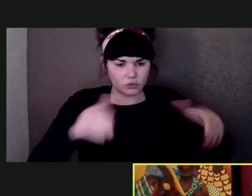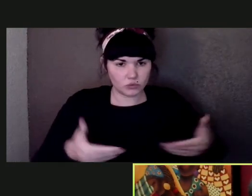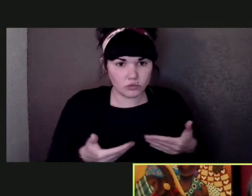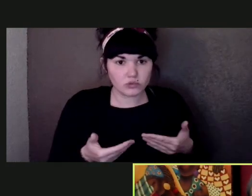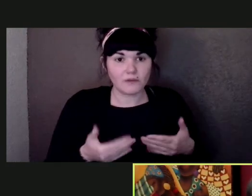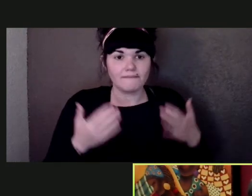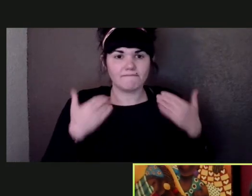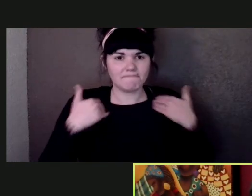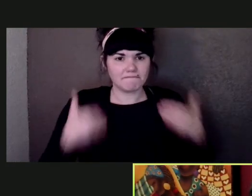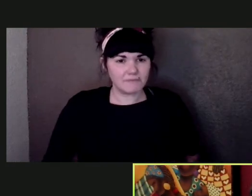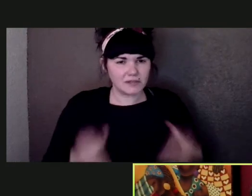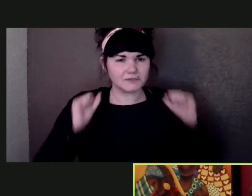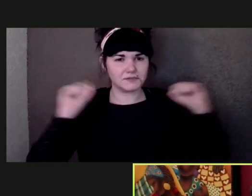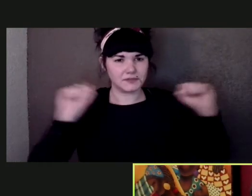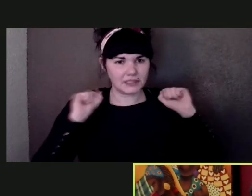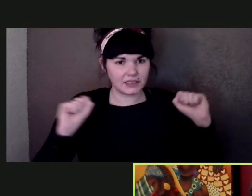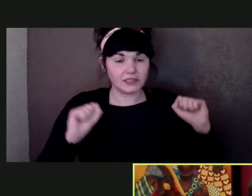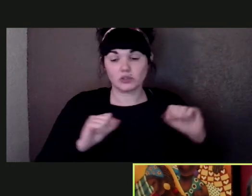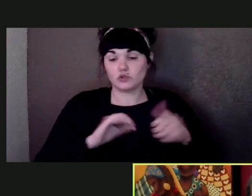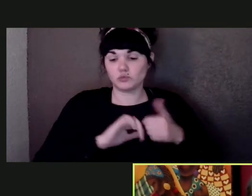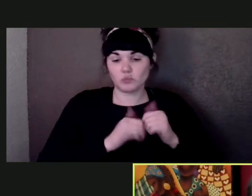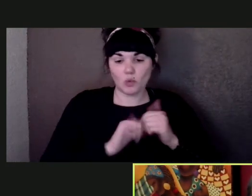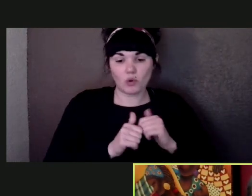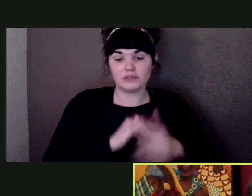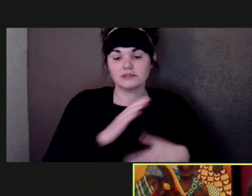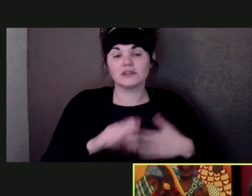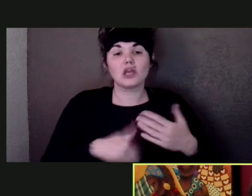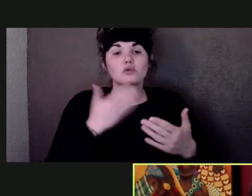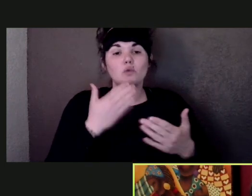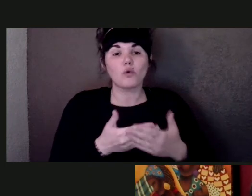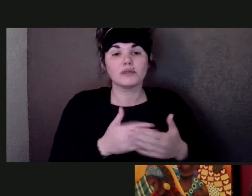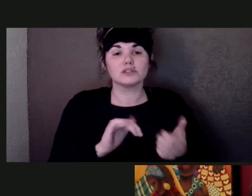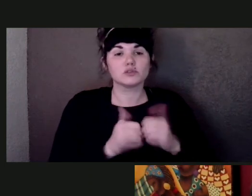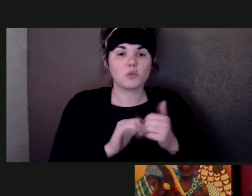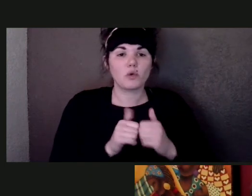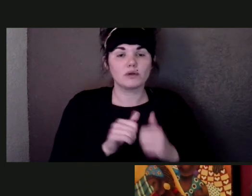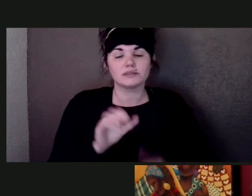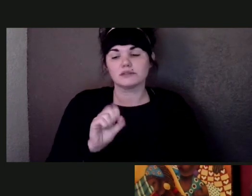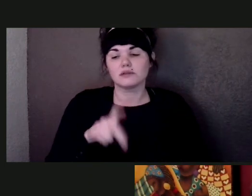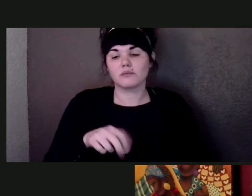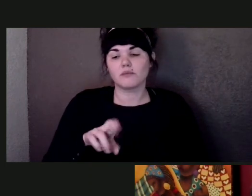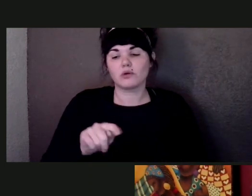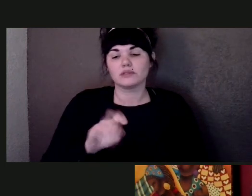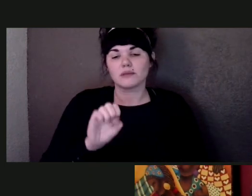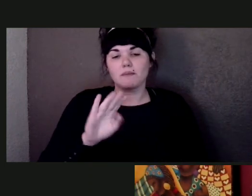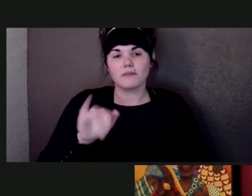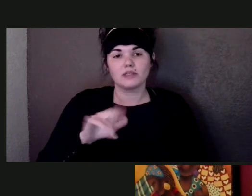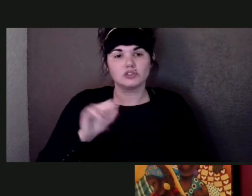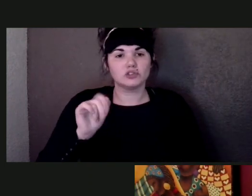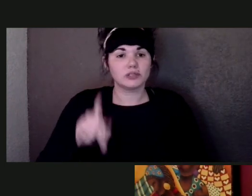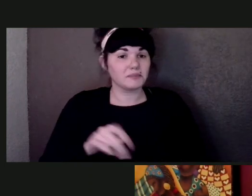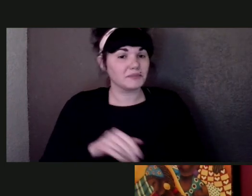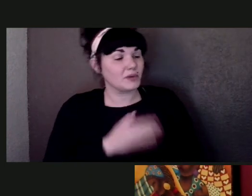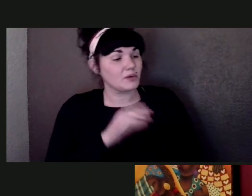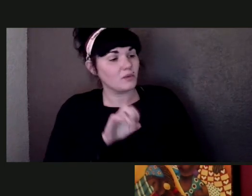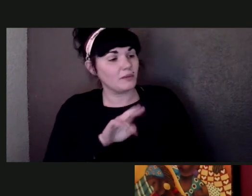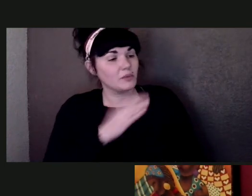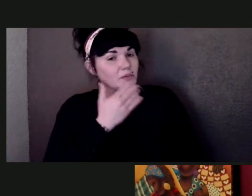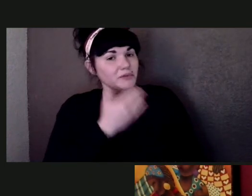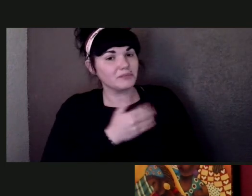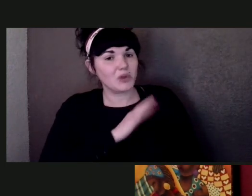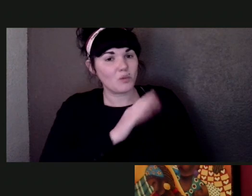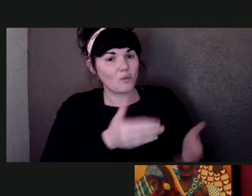that should be part of that. Robert, welcome. Um, yes, thank you. Thank you. I love this, um, platform because we're at our